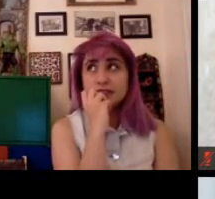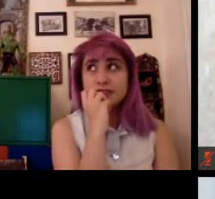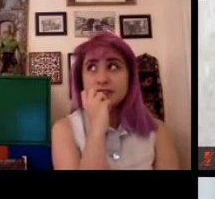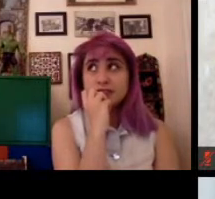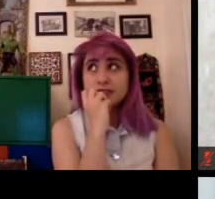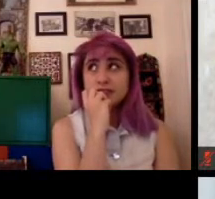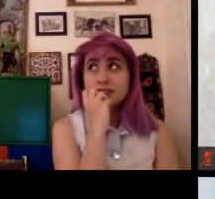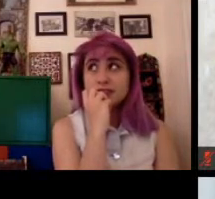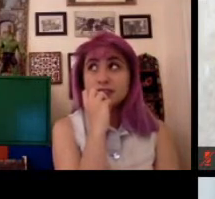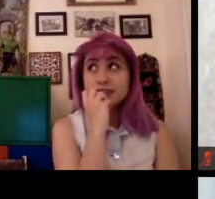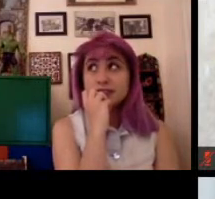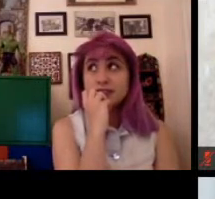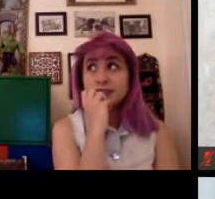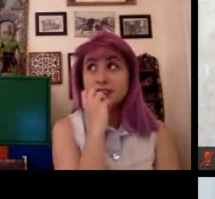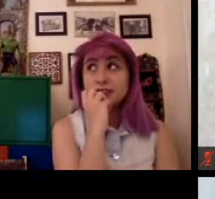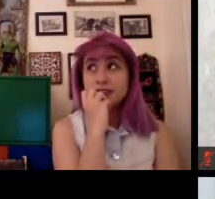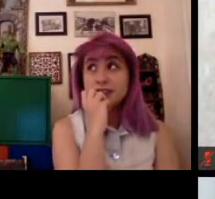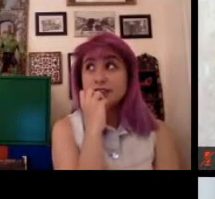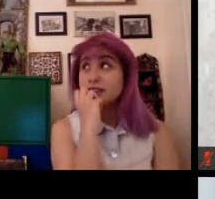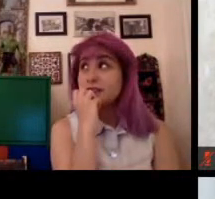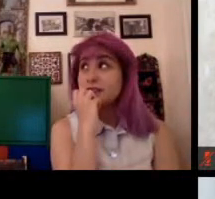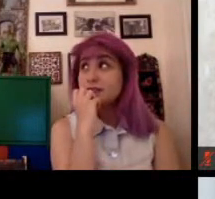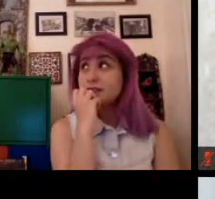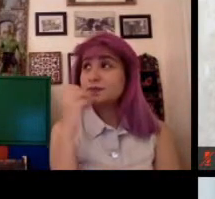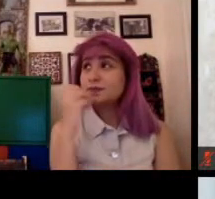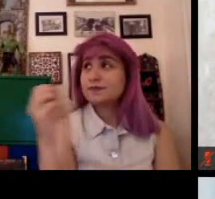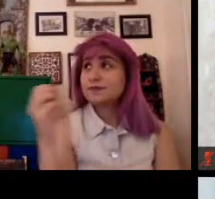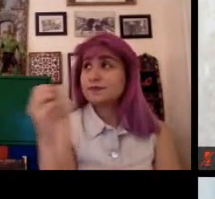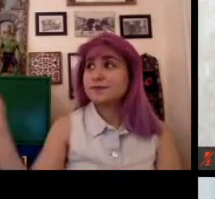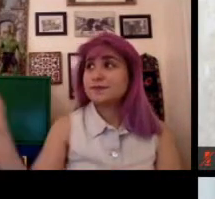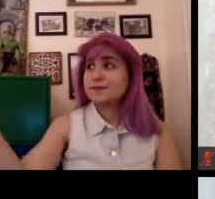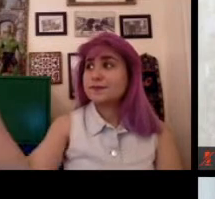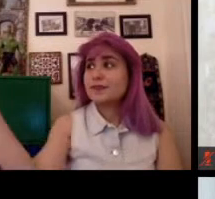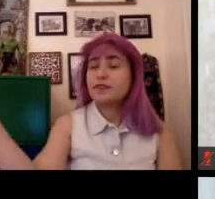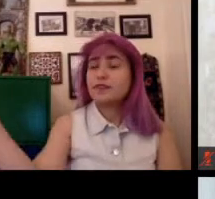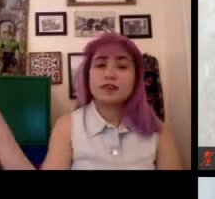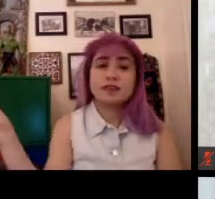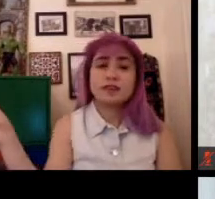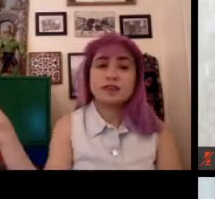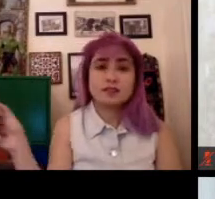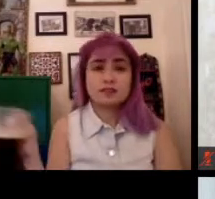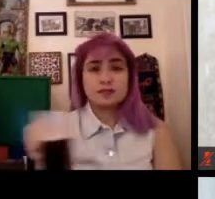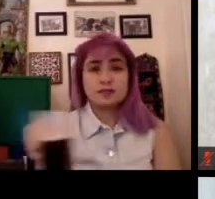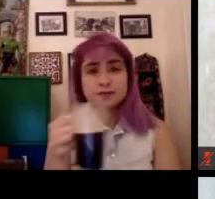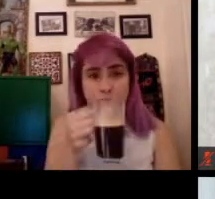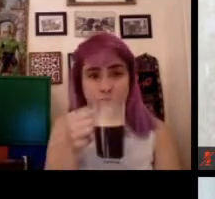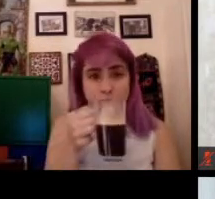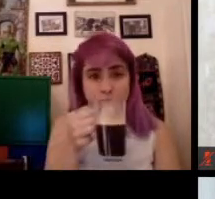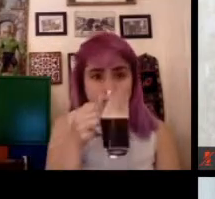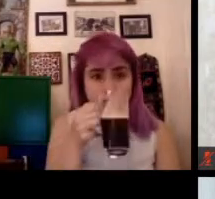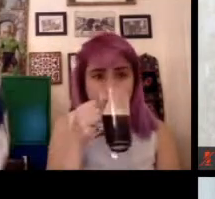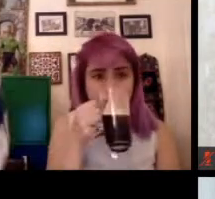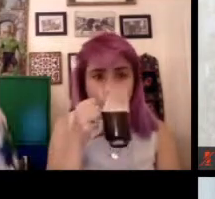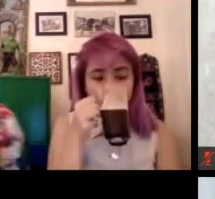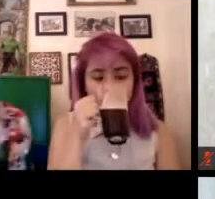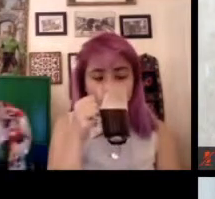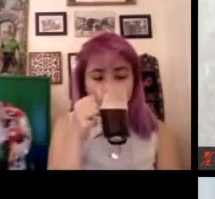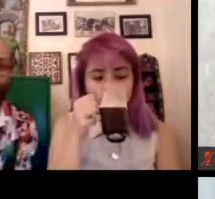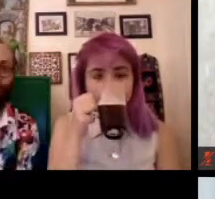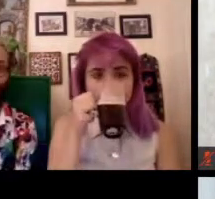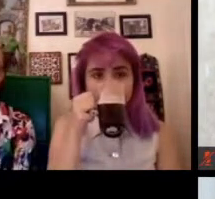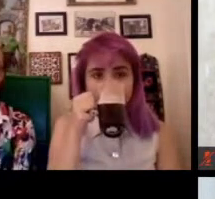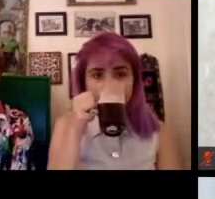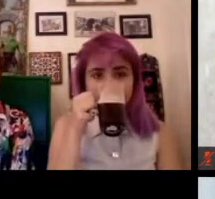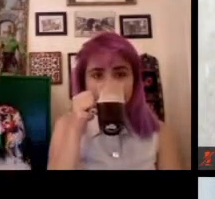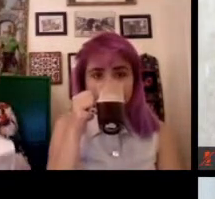I connect this to the importance of creating spaces in the community that allow us to recognize the difference with others, but